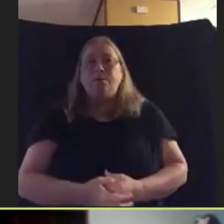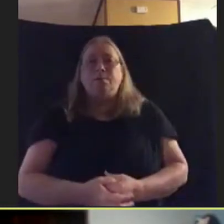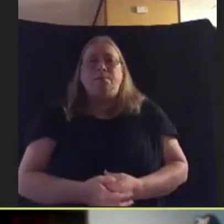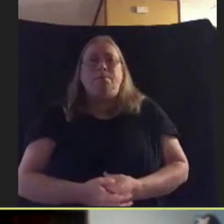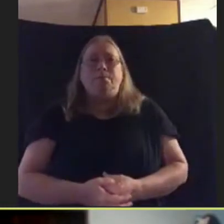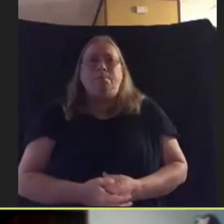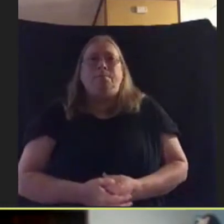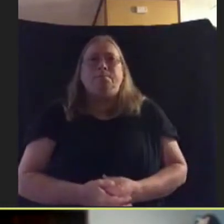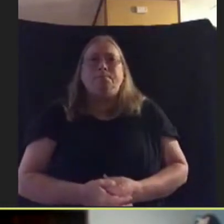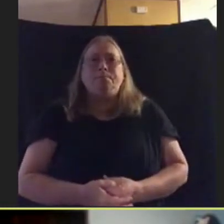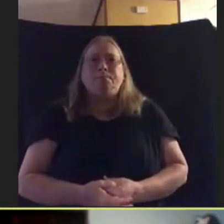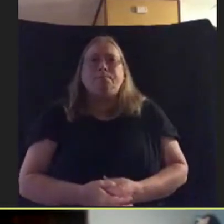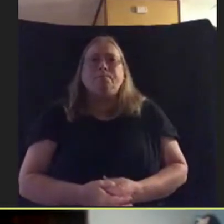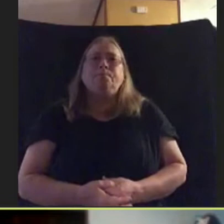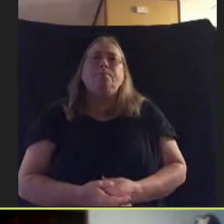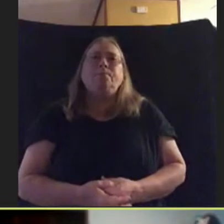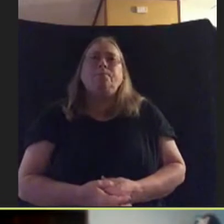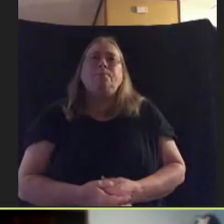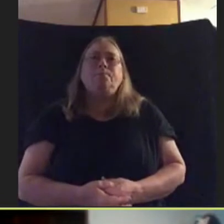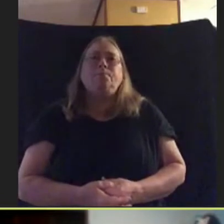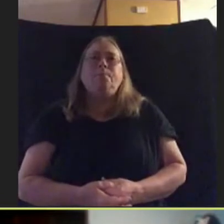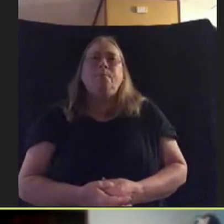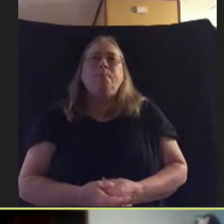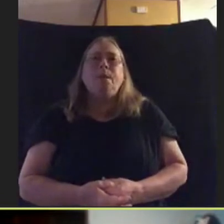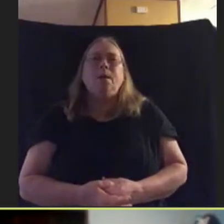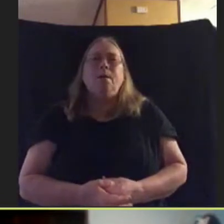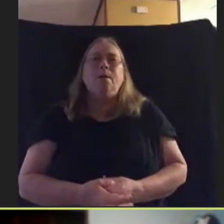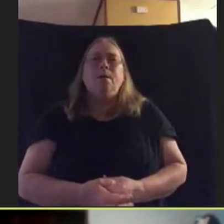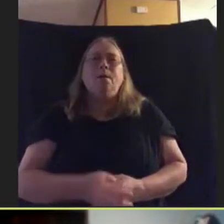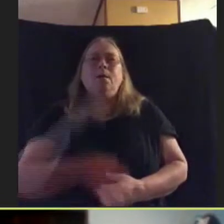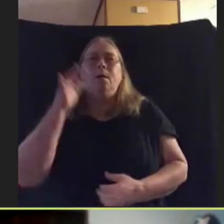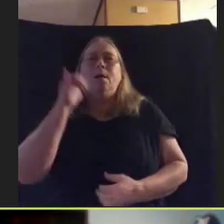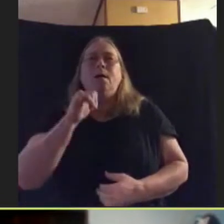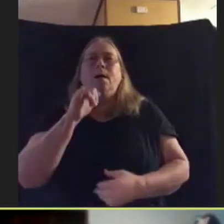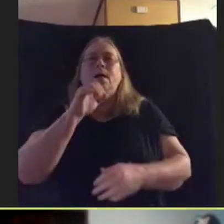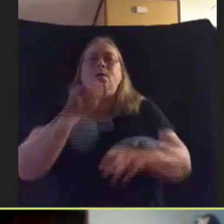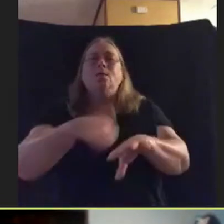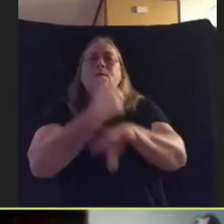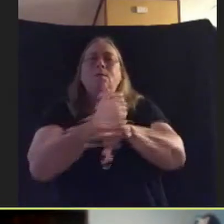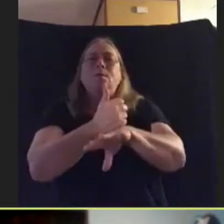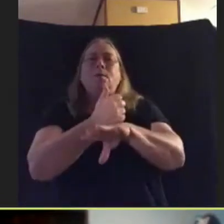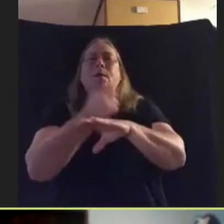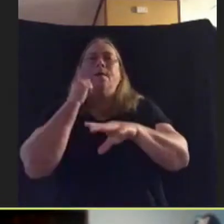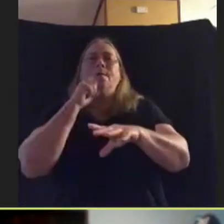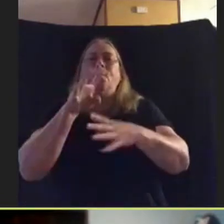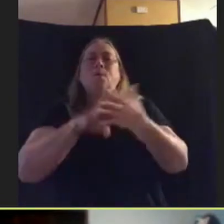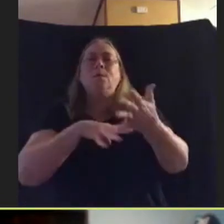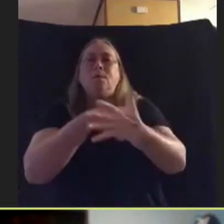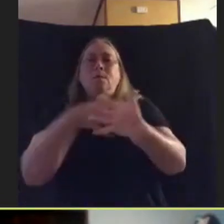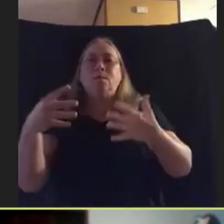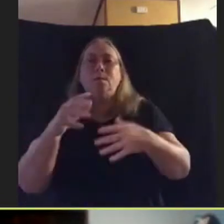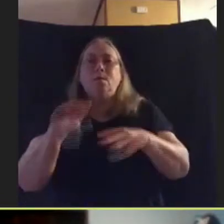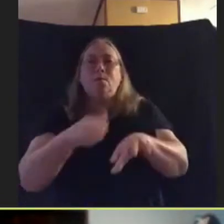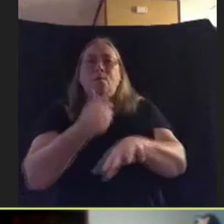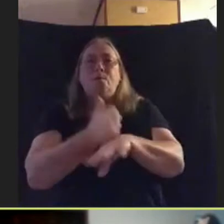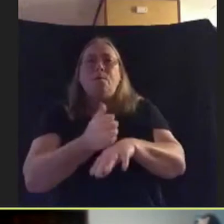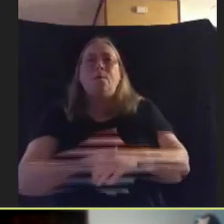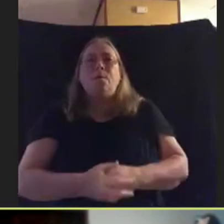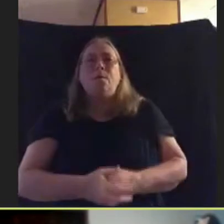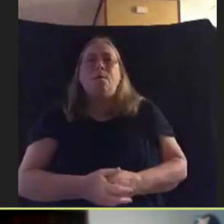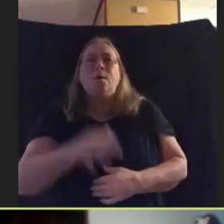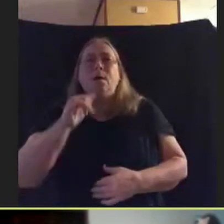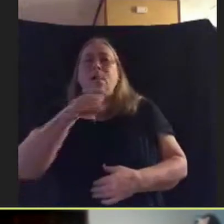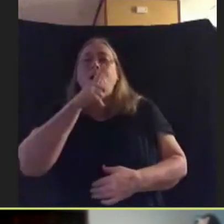on our website and on the site to schedule an appointment as well, and individuals who are